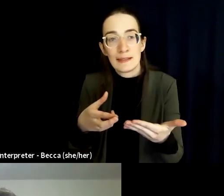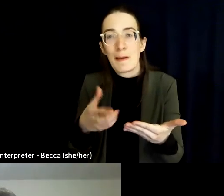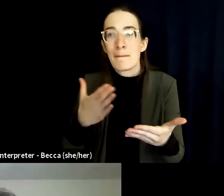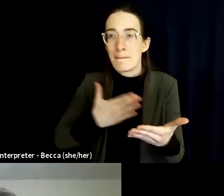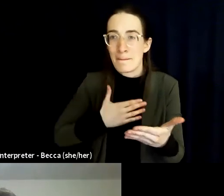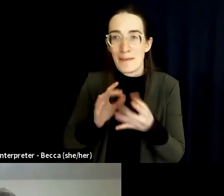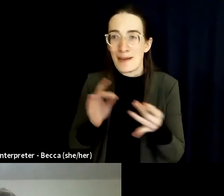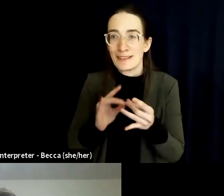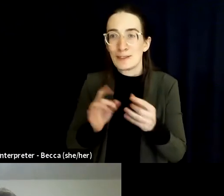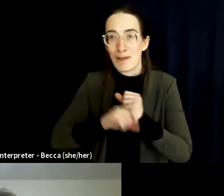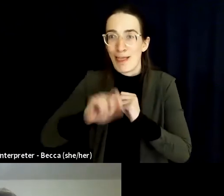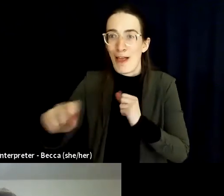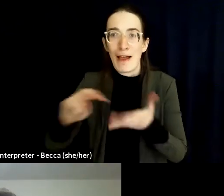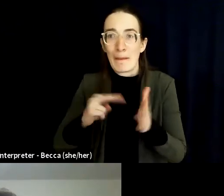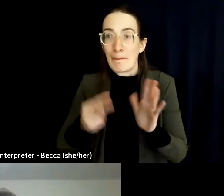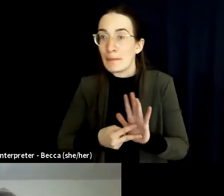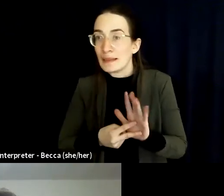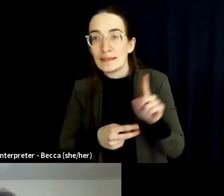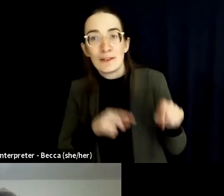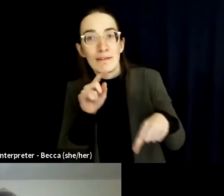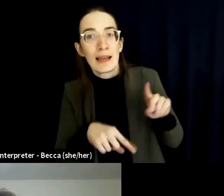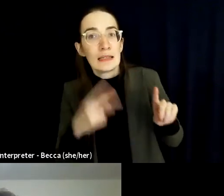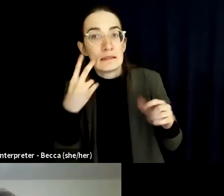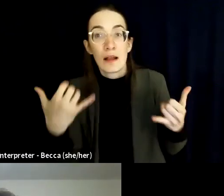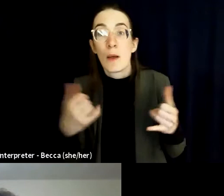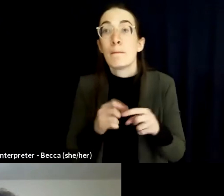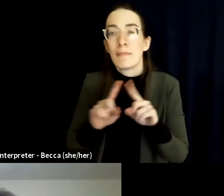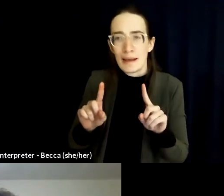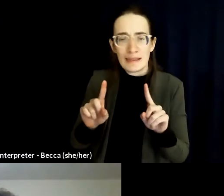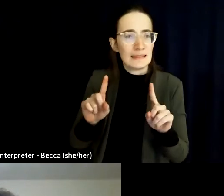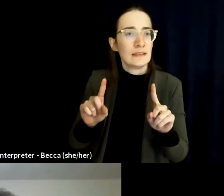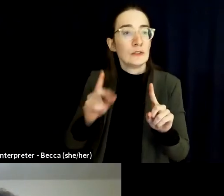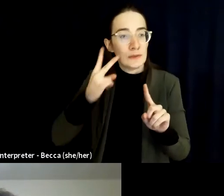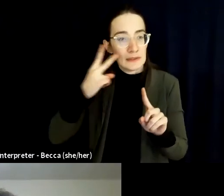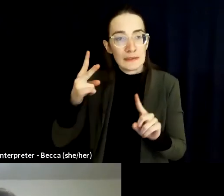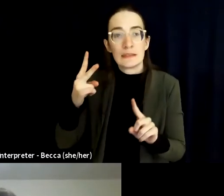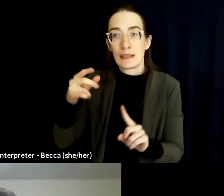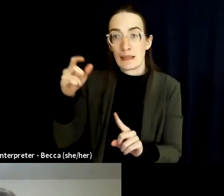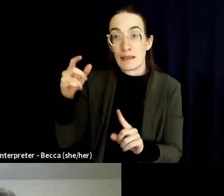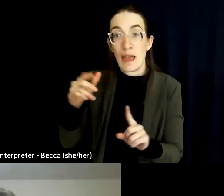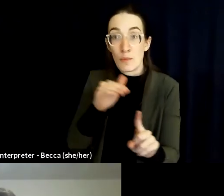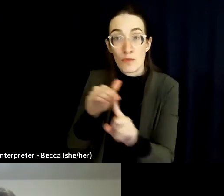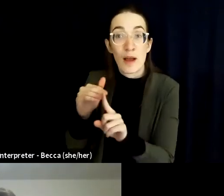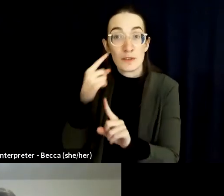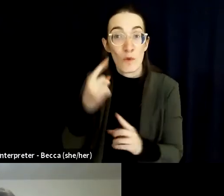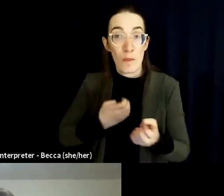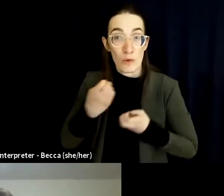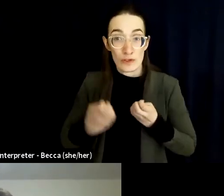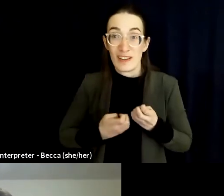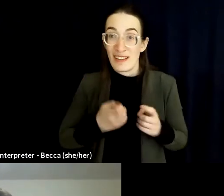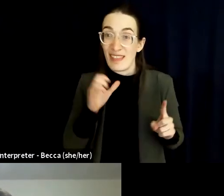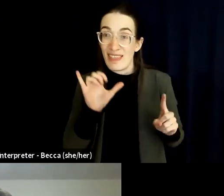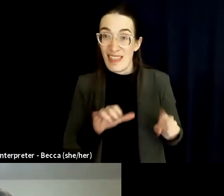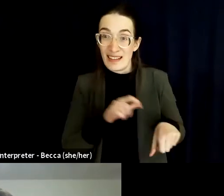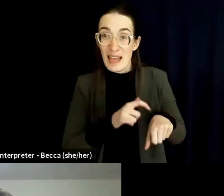long. If you are struggling to think, so you'll see the first few prompts are about emotions. That really was a struggle for me too, to think